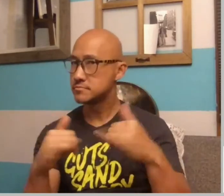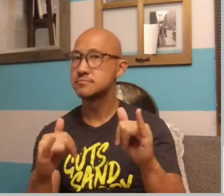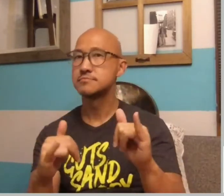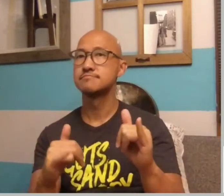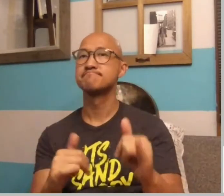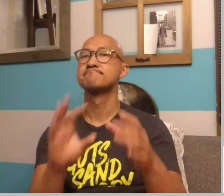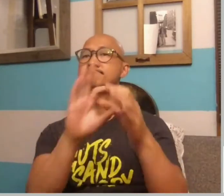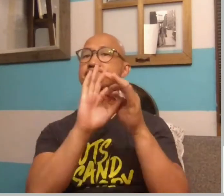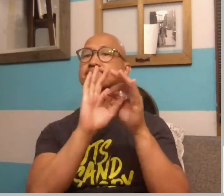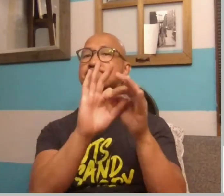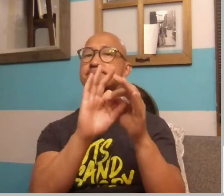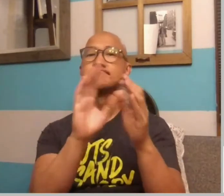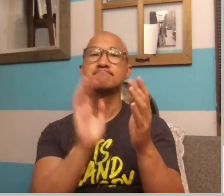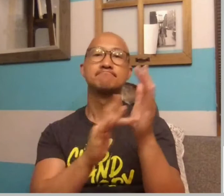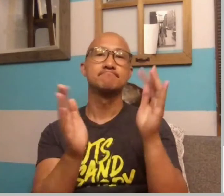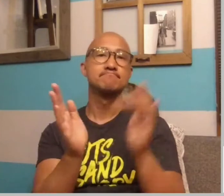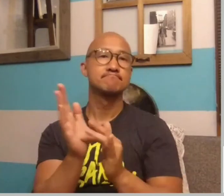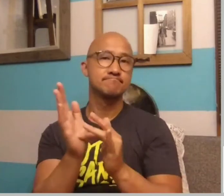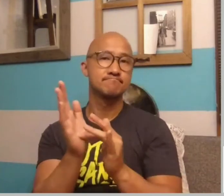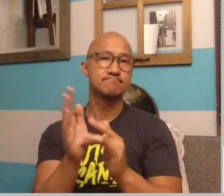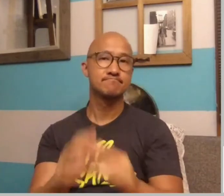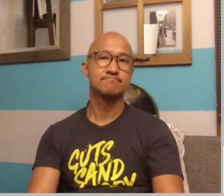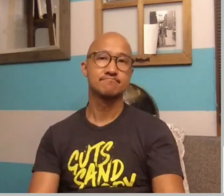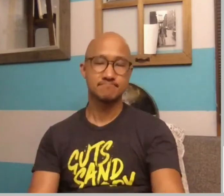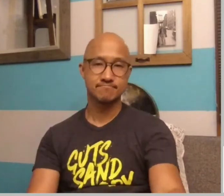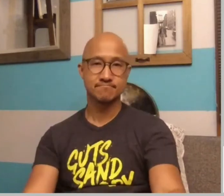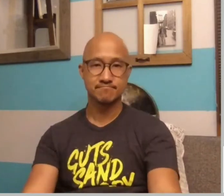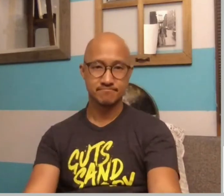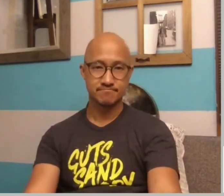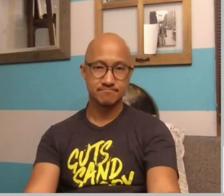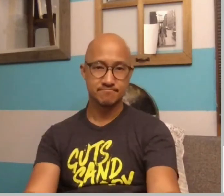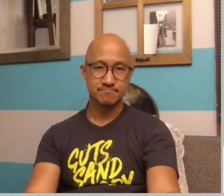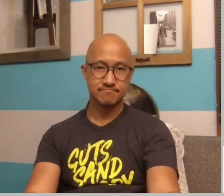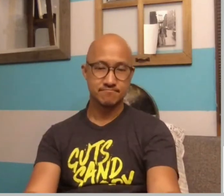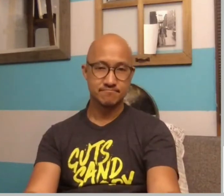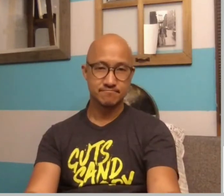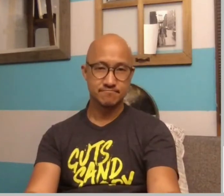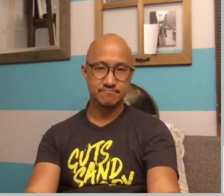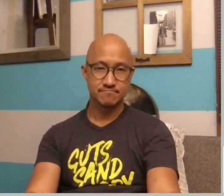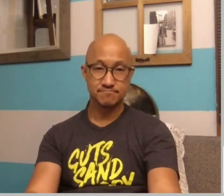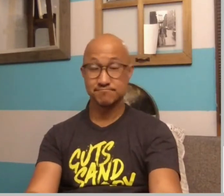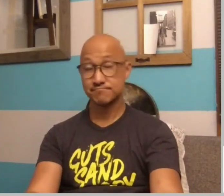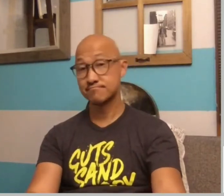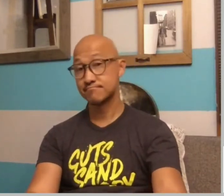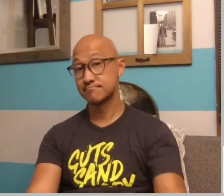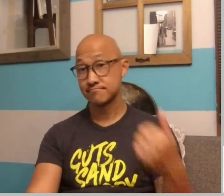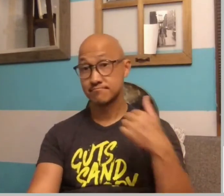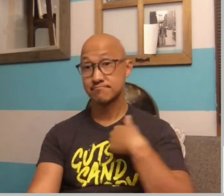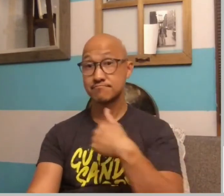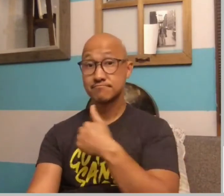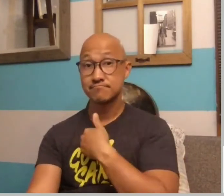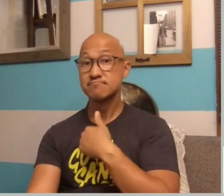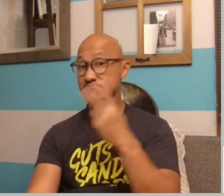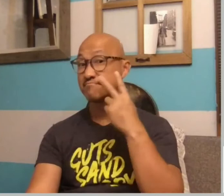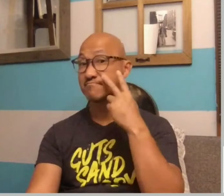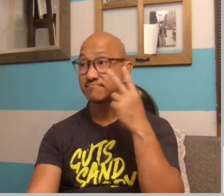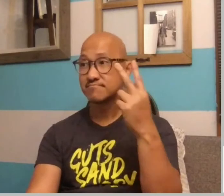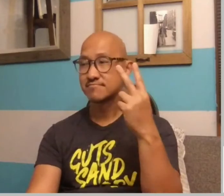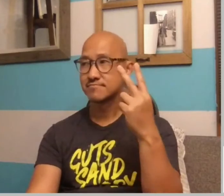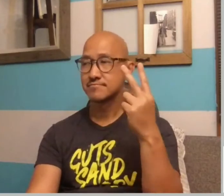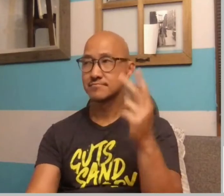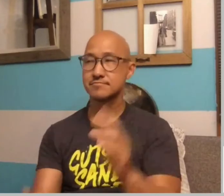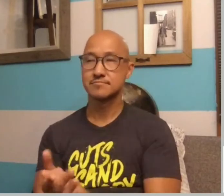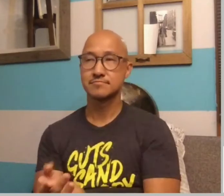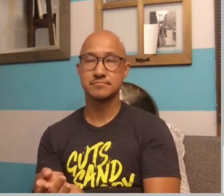So in conclusion, we can see that the overarching theme of 2 Corinthians is the croxymoron. It's about Christians